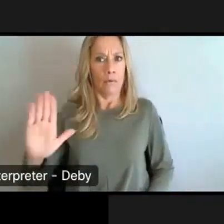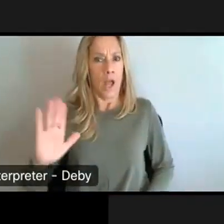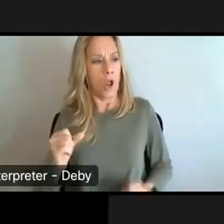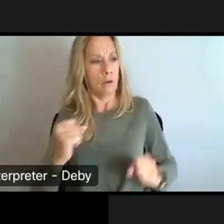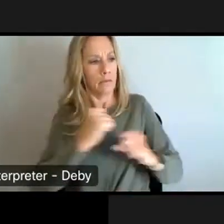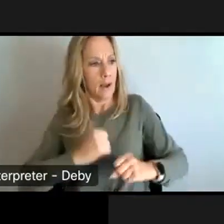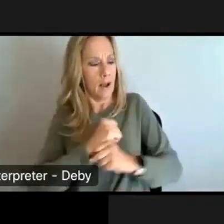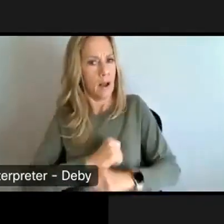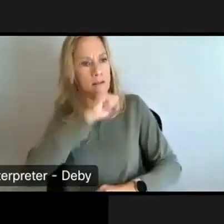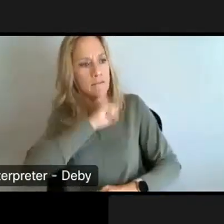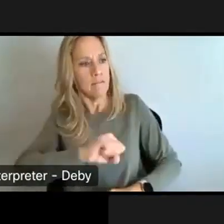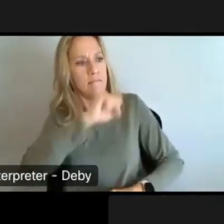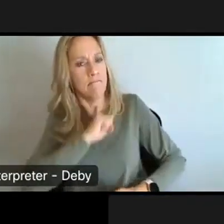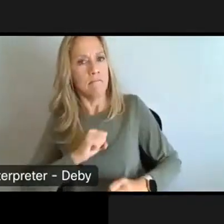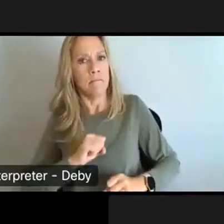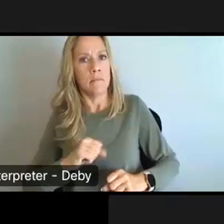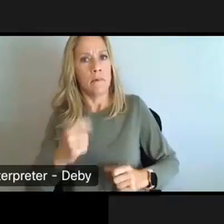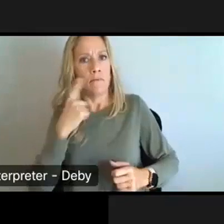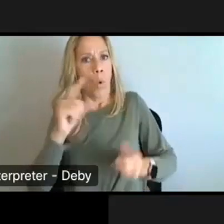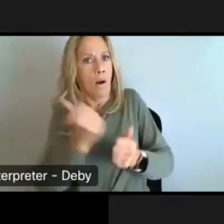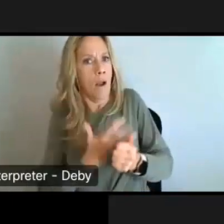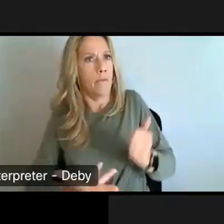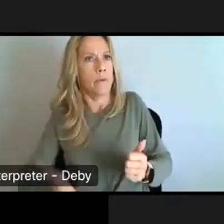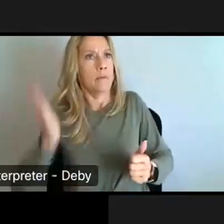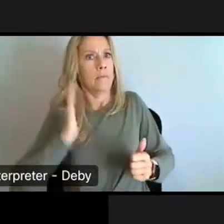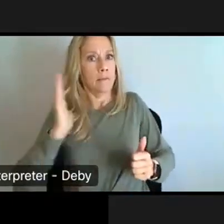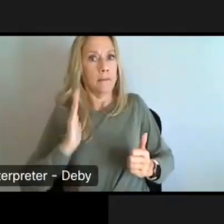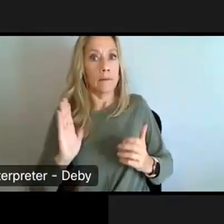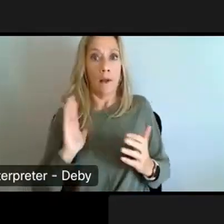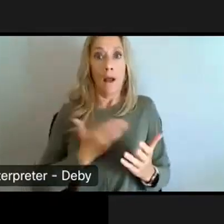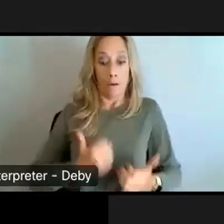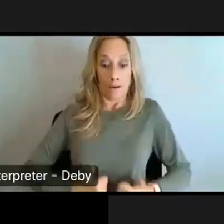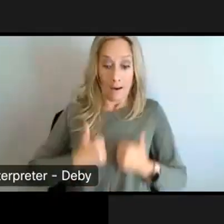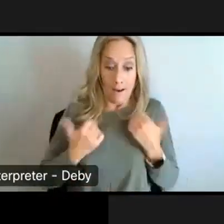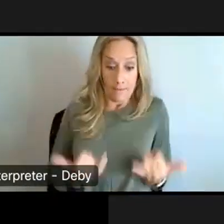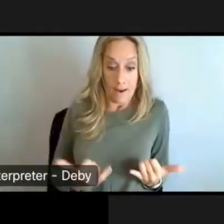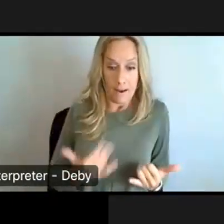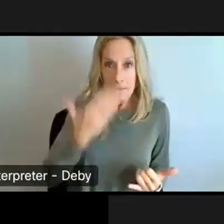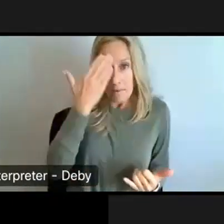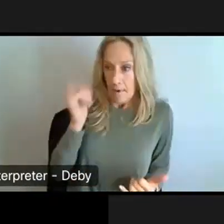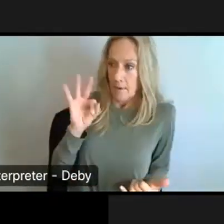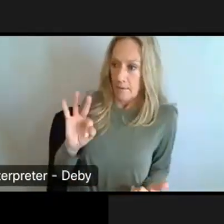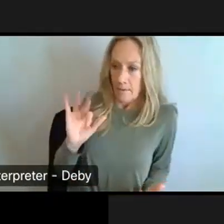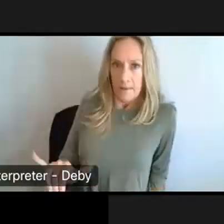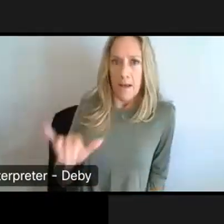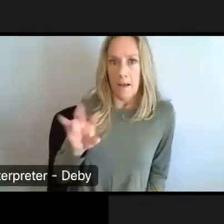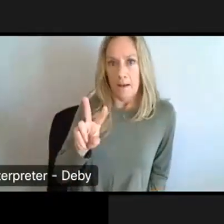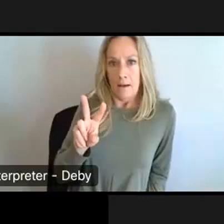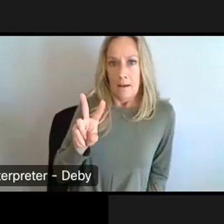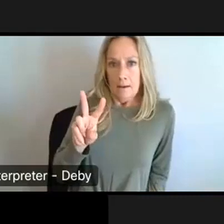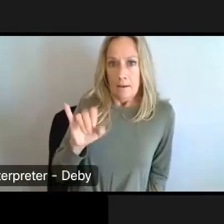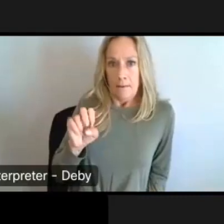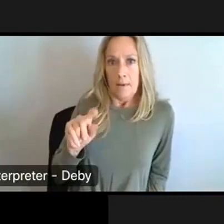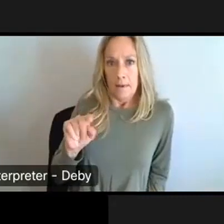had to do for everything that they got. And so we live a better life because that generation took the fight to Capitol Hill.